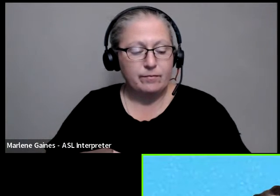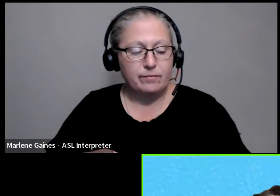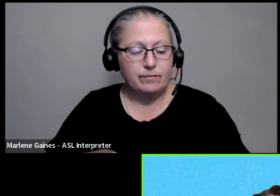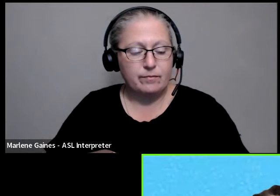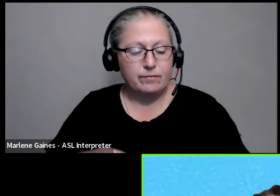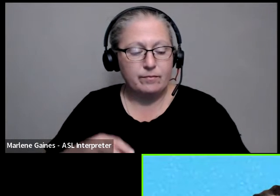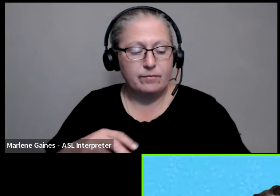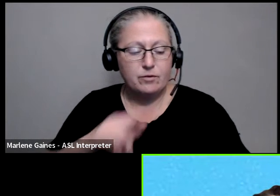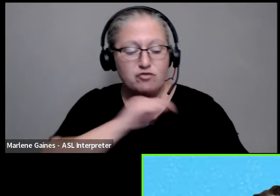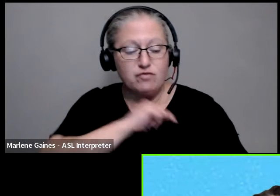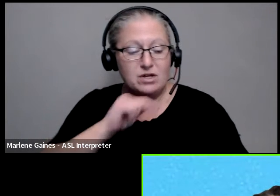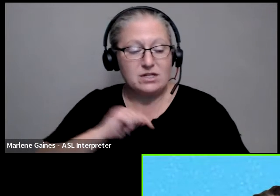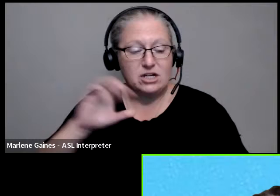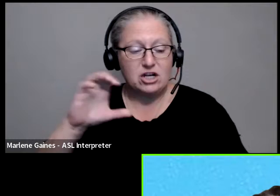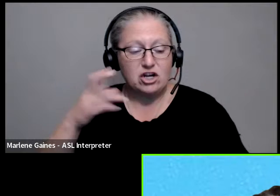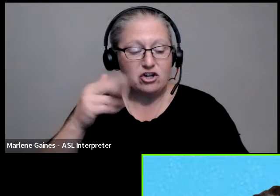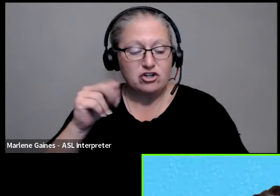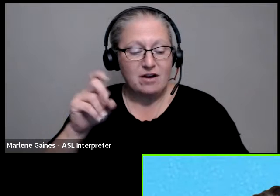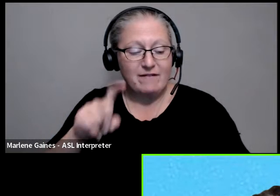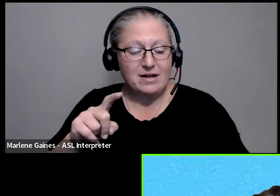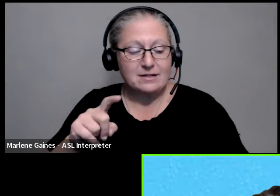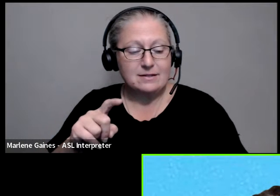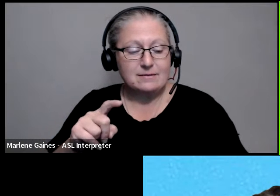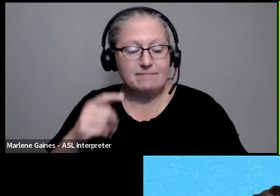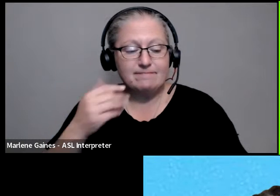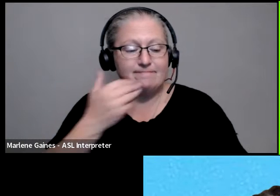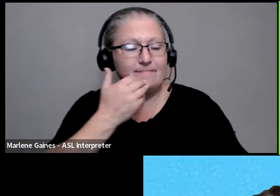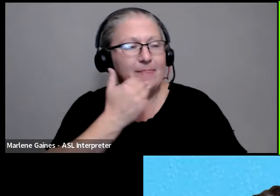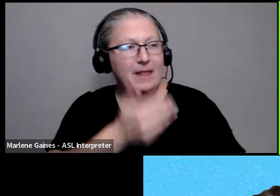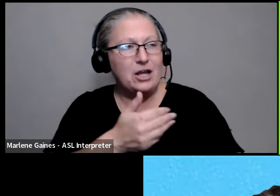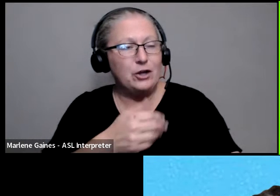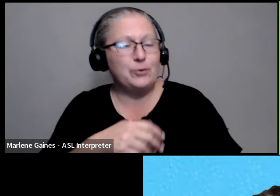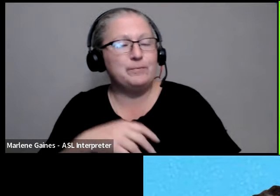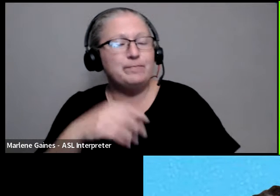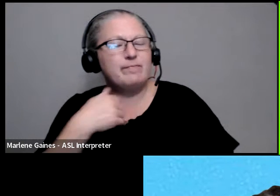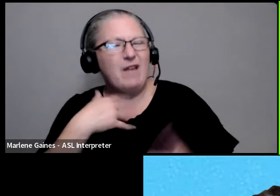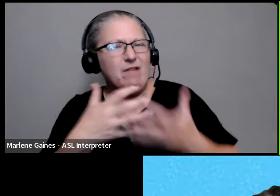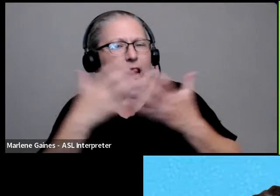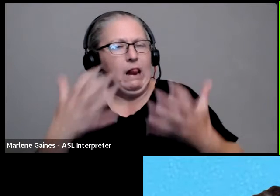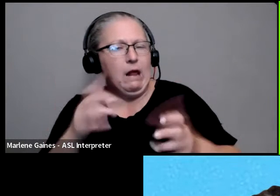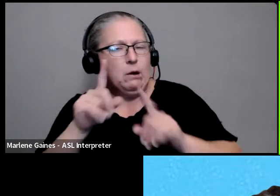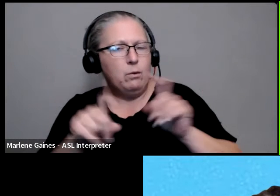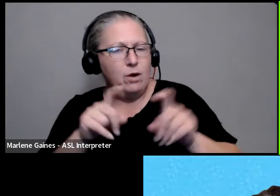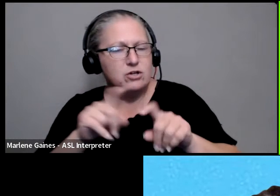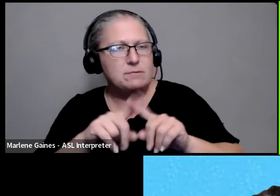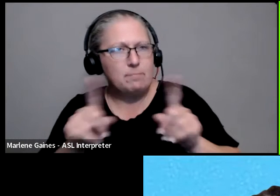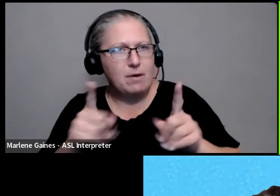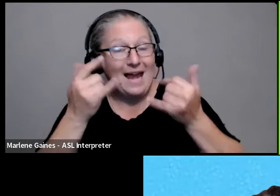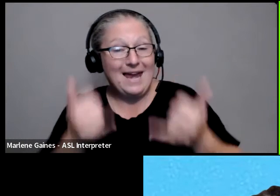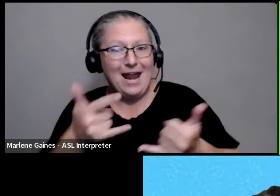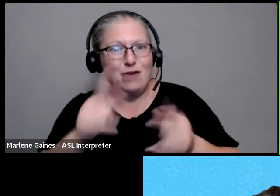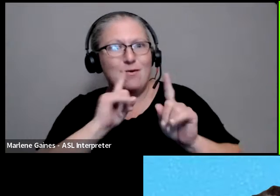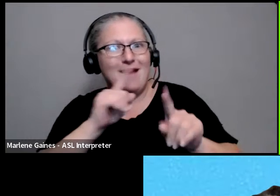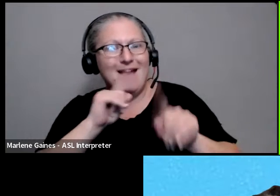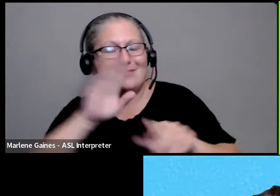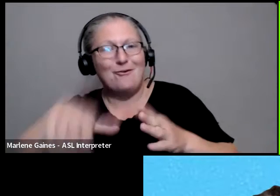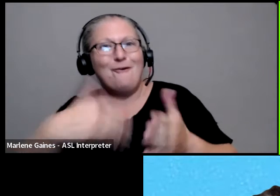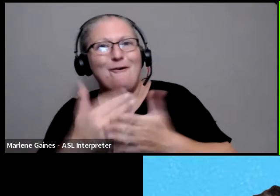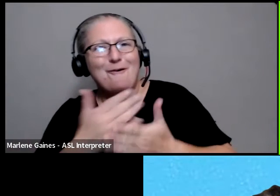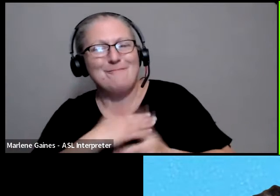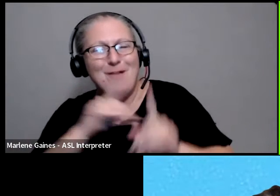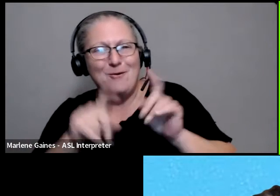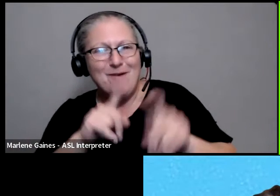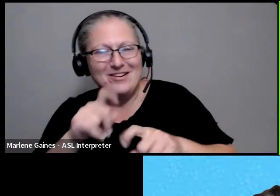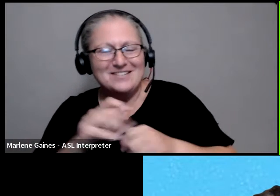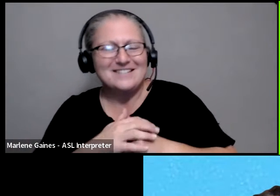Trustee Chavez? Oh, thank you. I had a lot of questions but now you've answered them all. You've answered